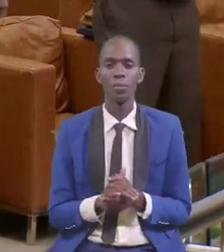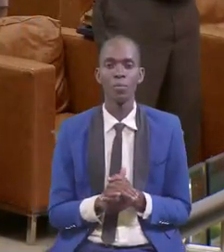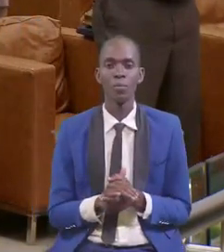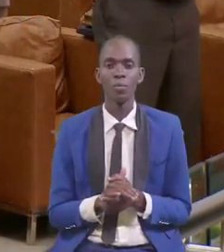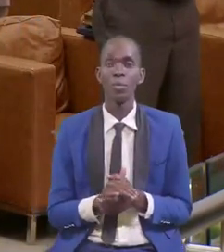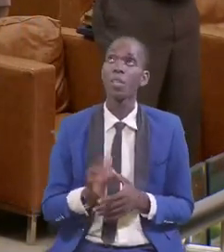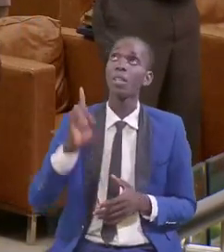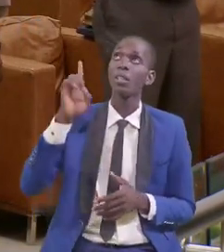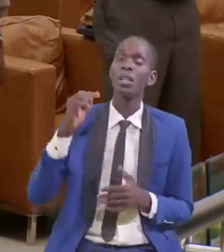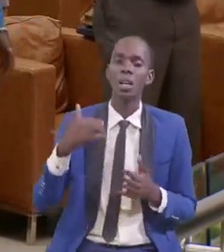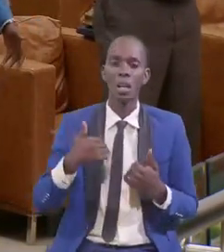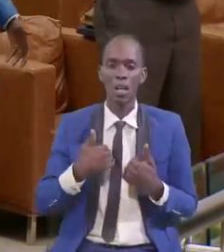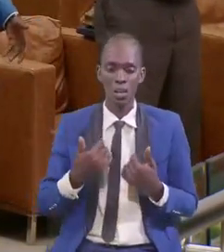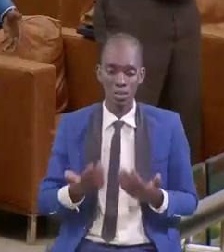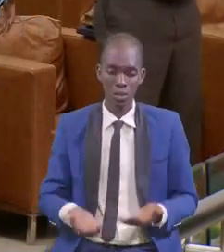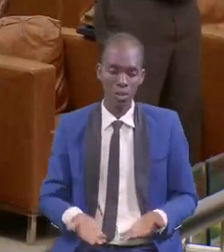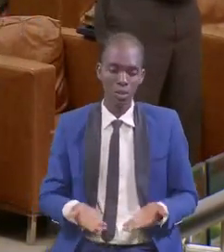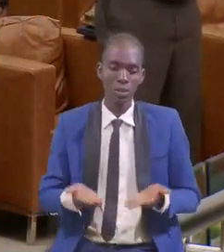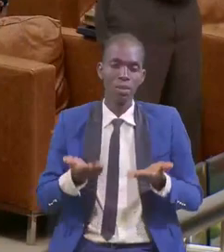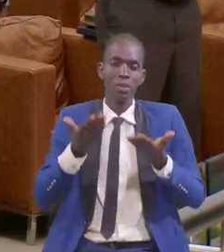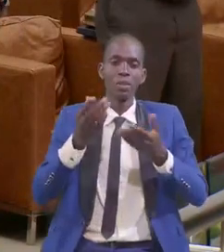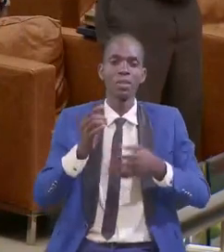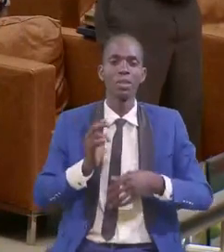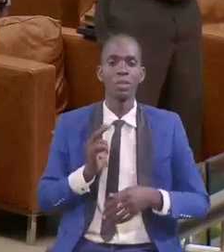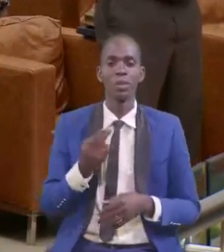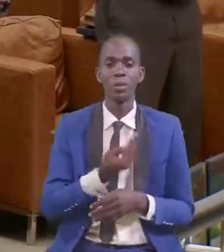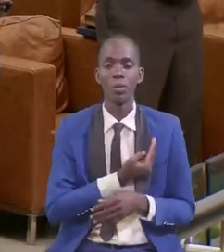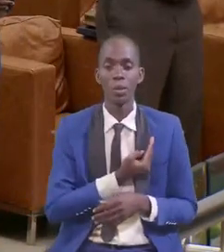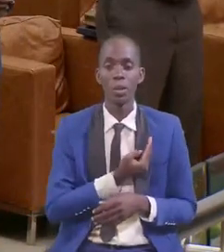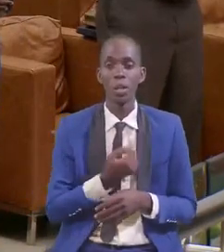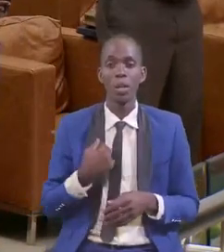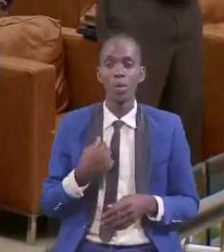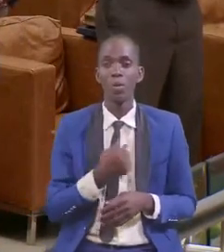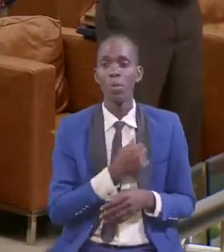He has exalted us. And we're truly